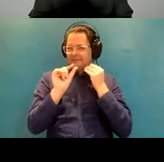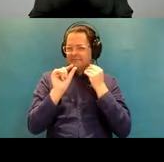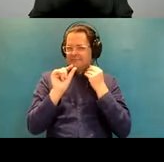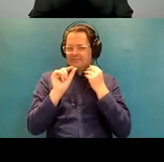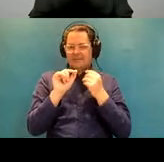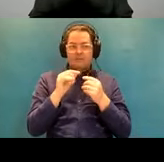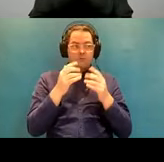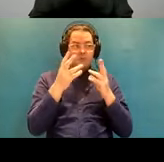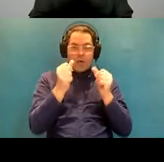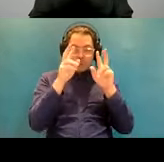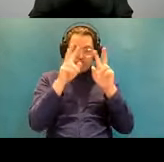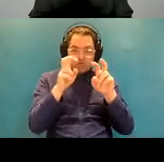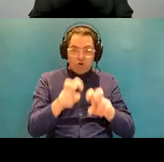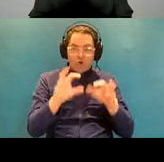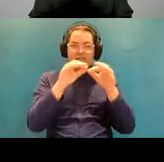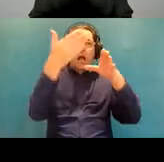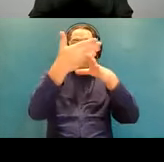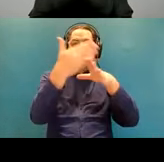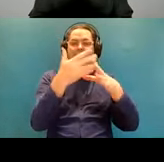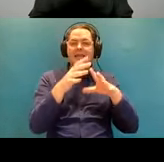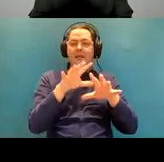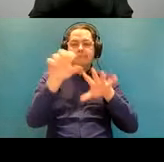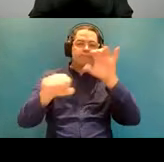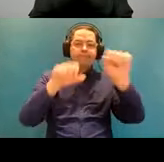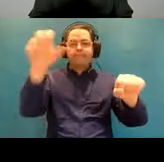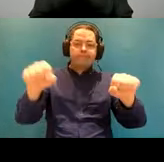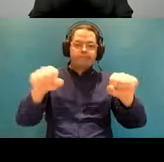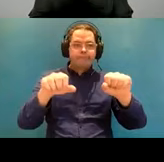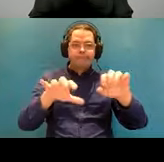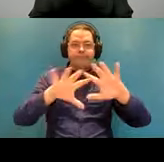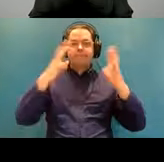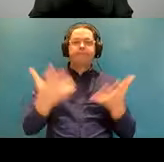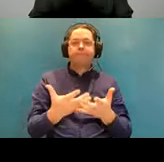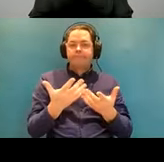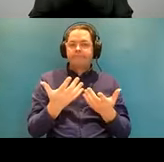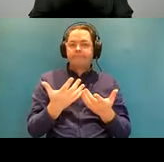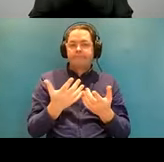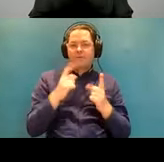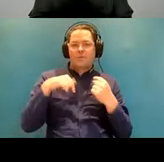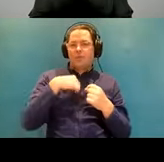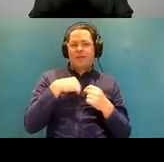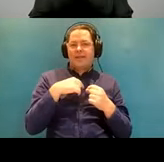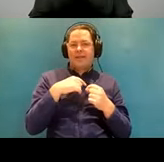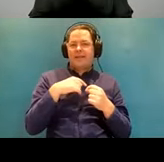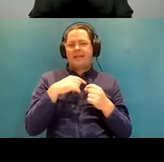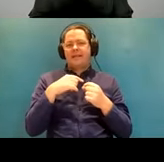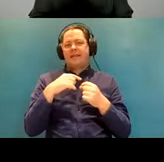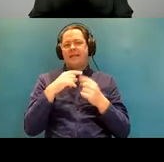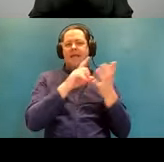There are studies of it, but not, I think, language policy one, language policy three, we focus much, much more on.